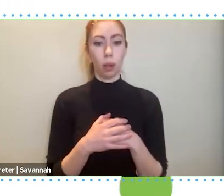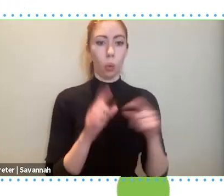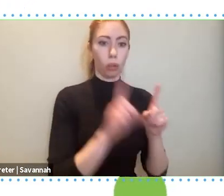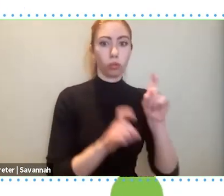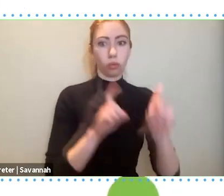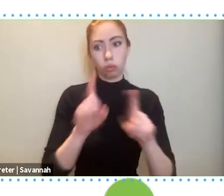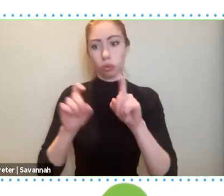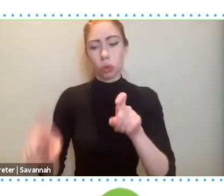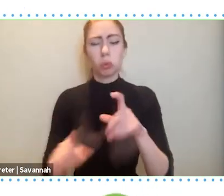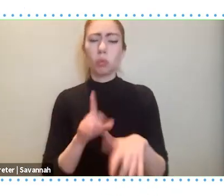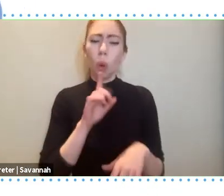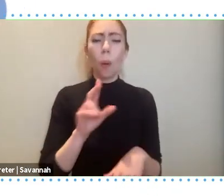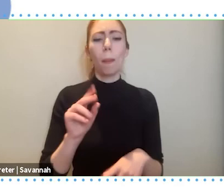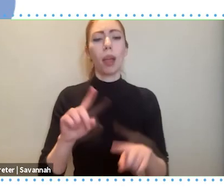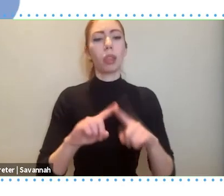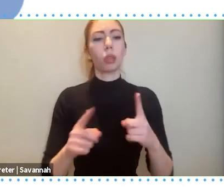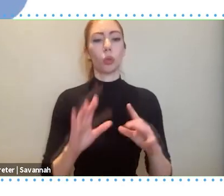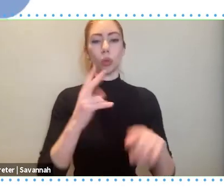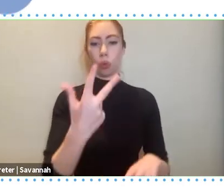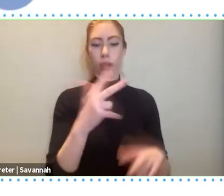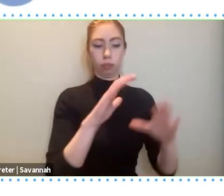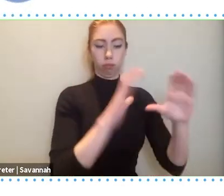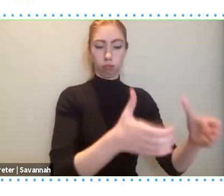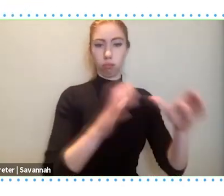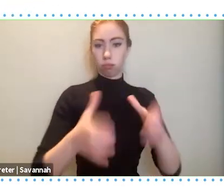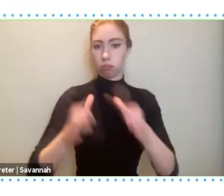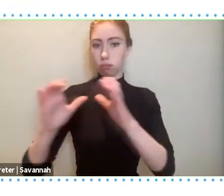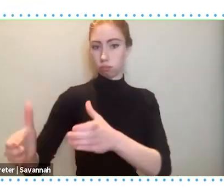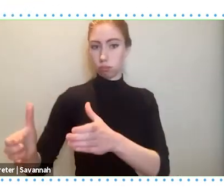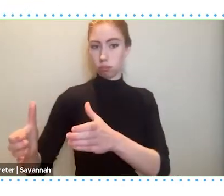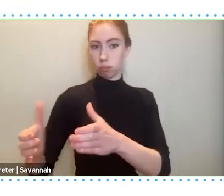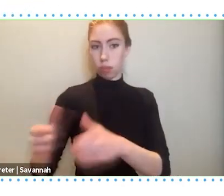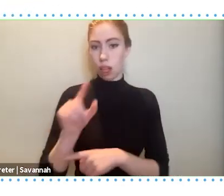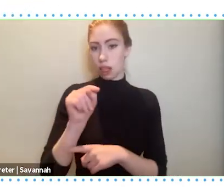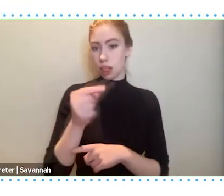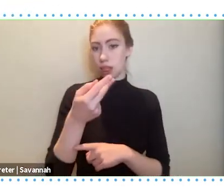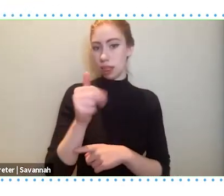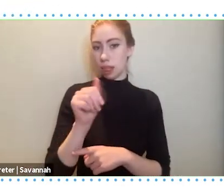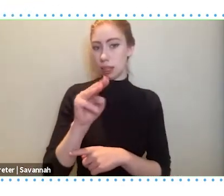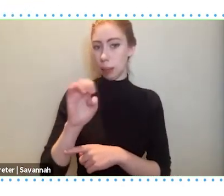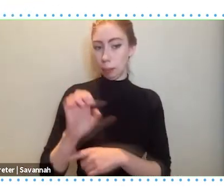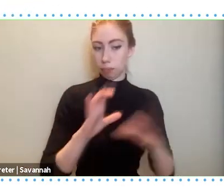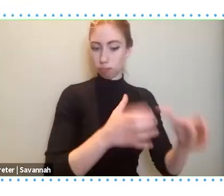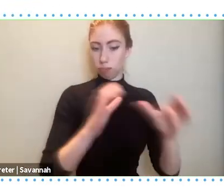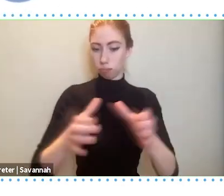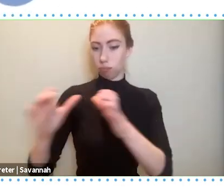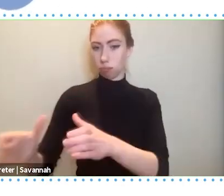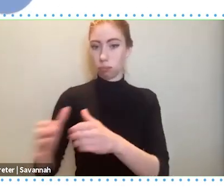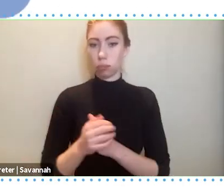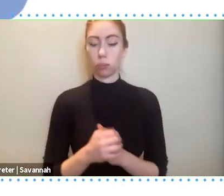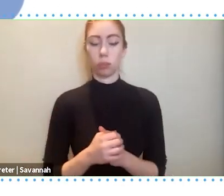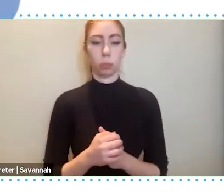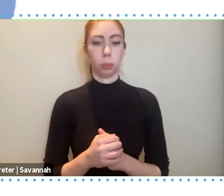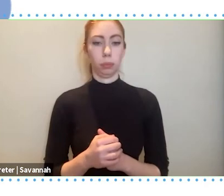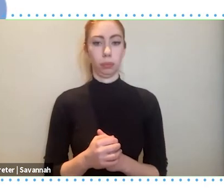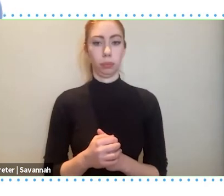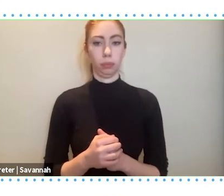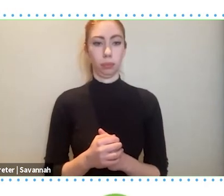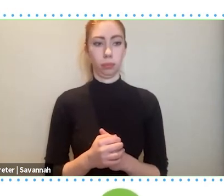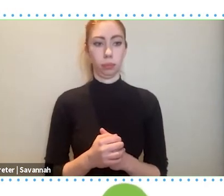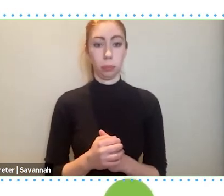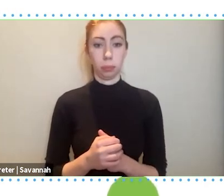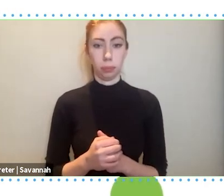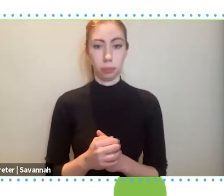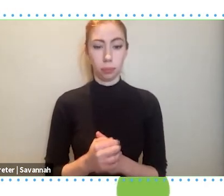trace the kind of themes and organize the responses by the data that